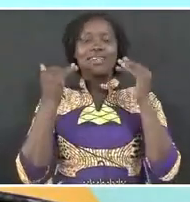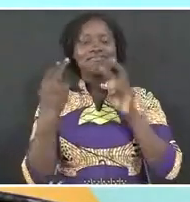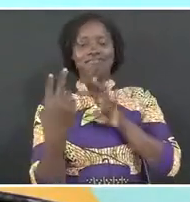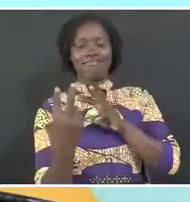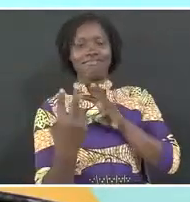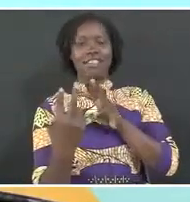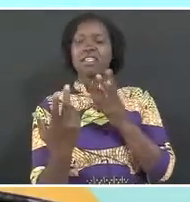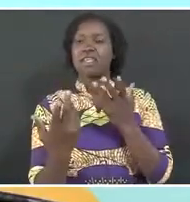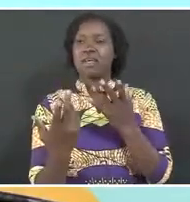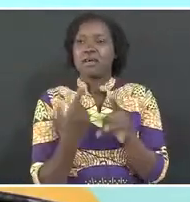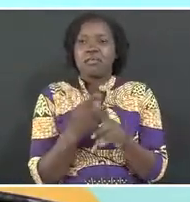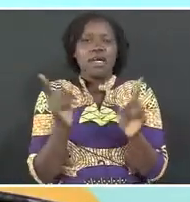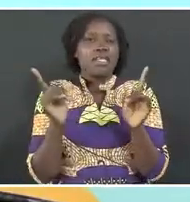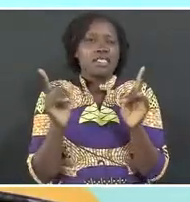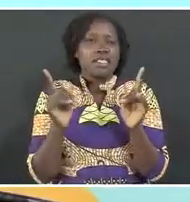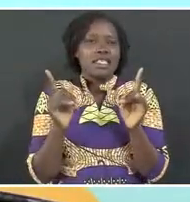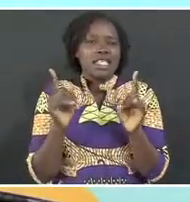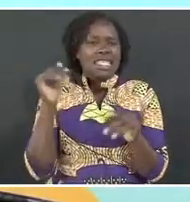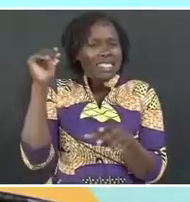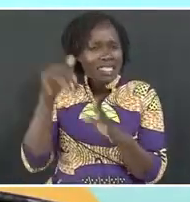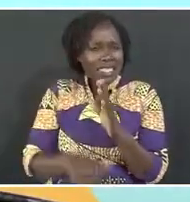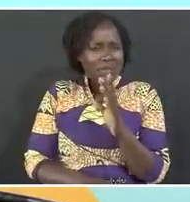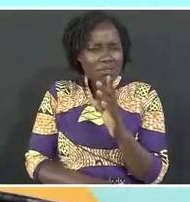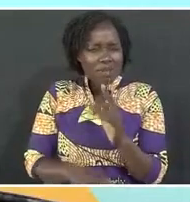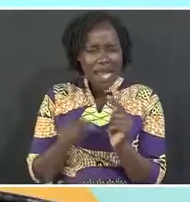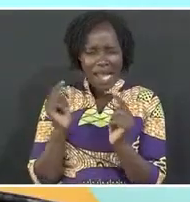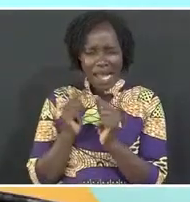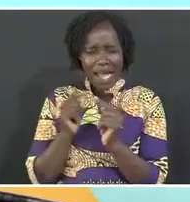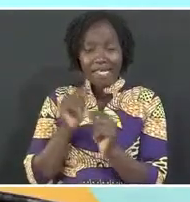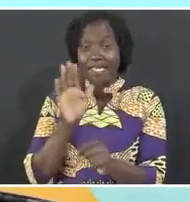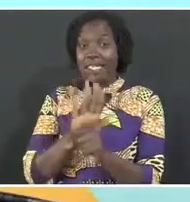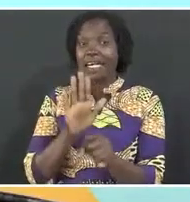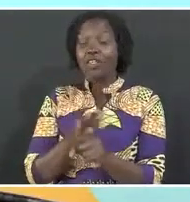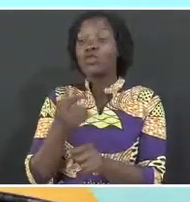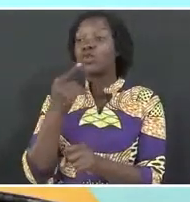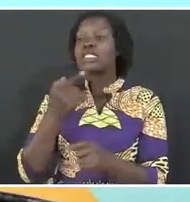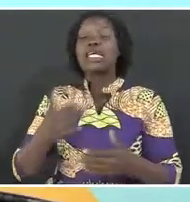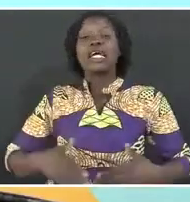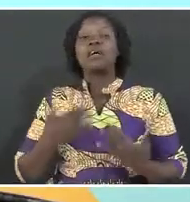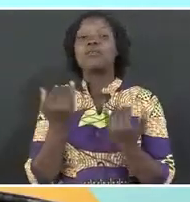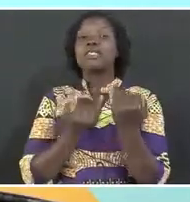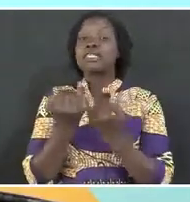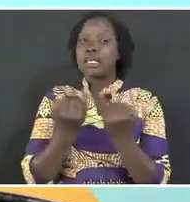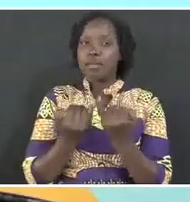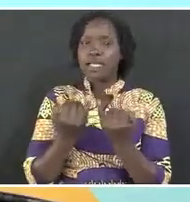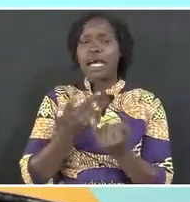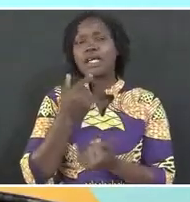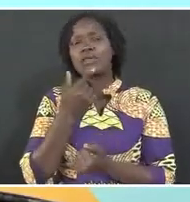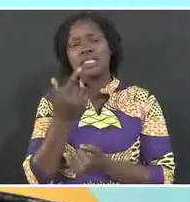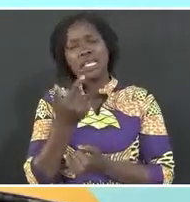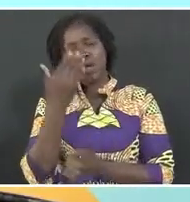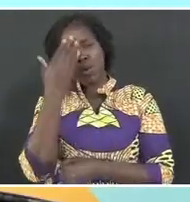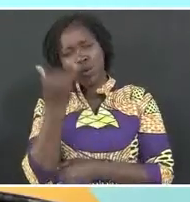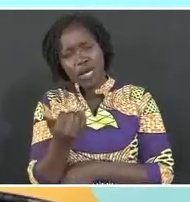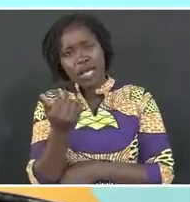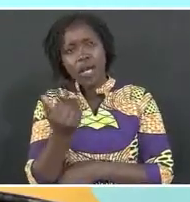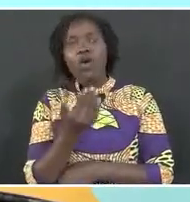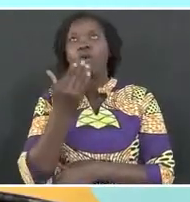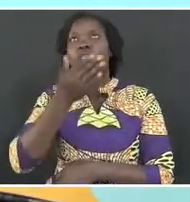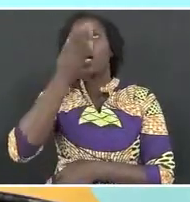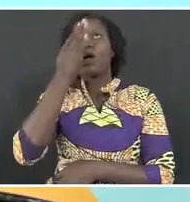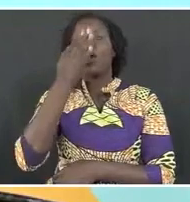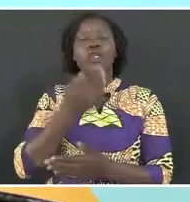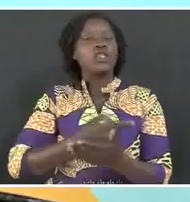other, and deep inside we are really hurting. We are saying happy Sabbath, and we are saying it because we thank God the